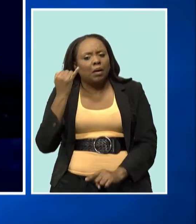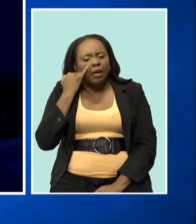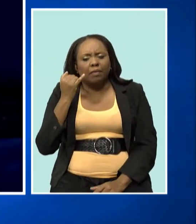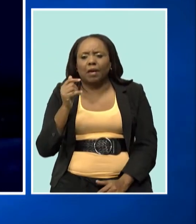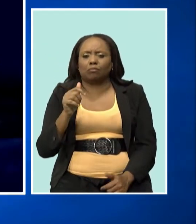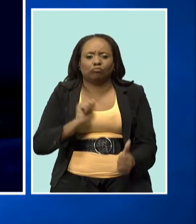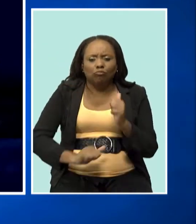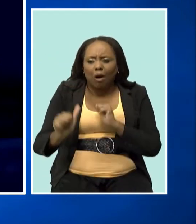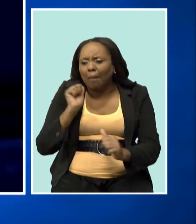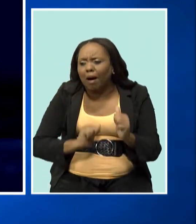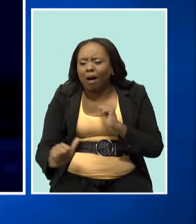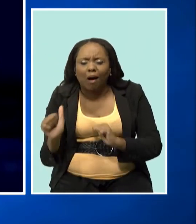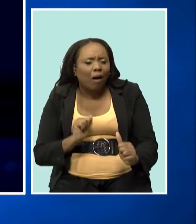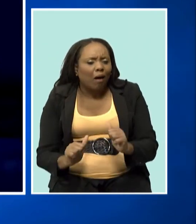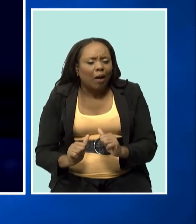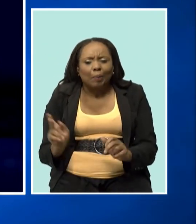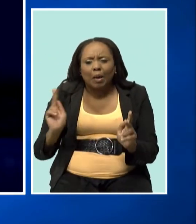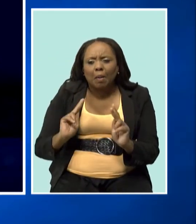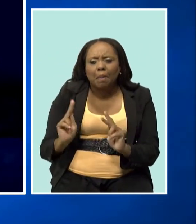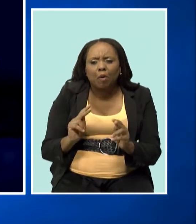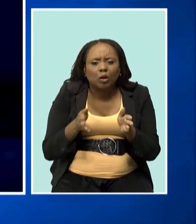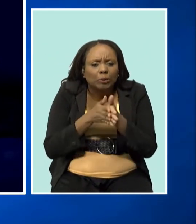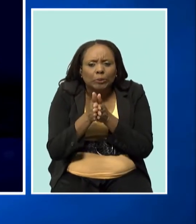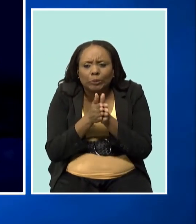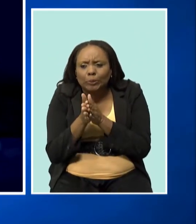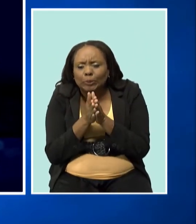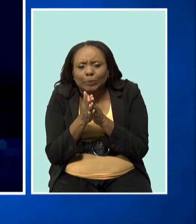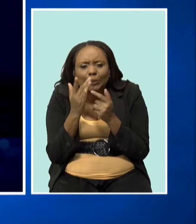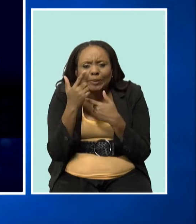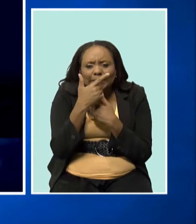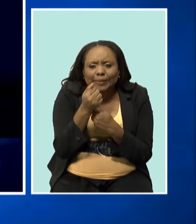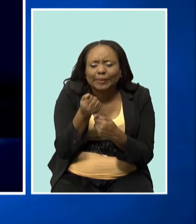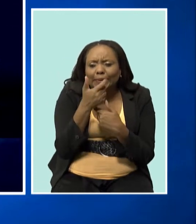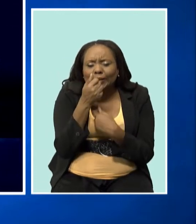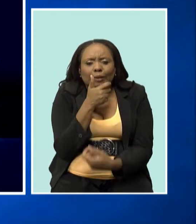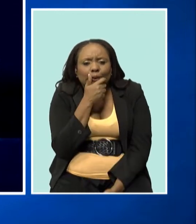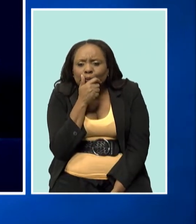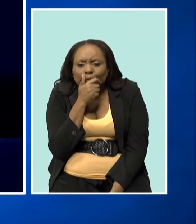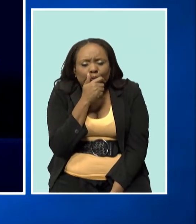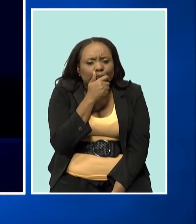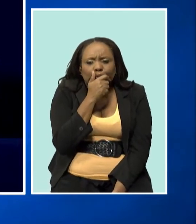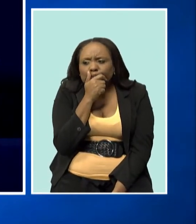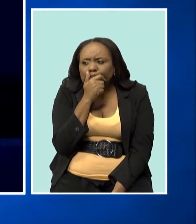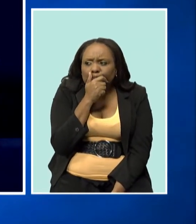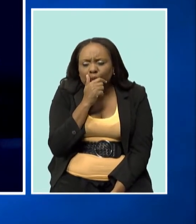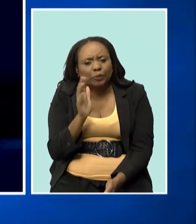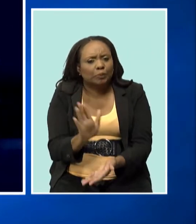far, Barbados has recorded 582 COVID-19 deaths in total. There are